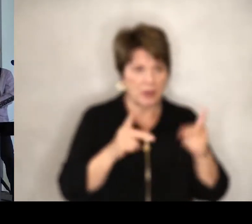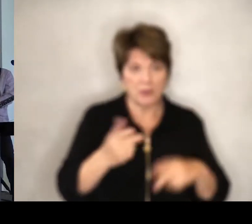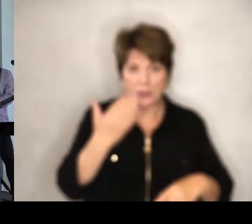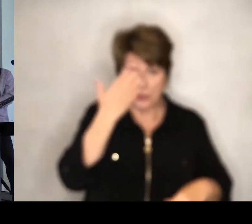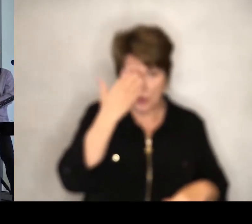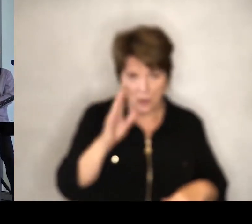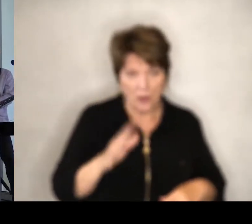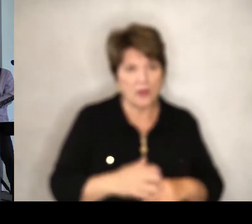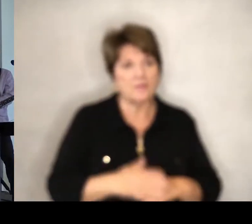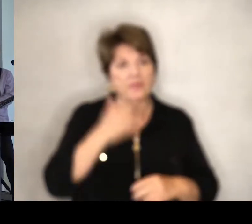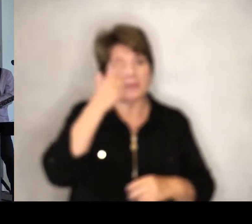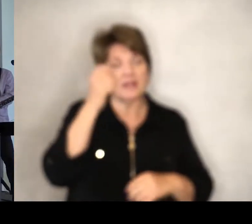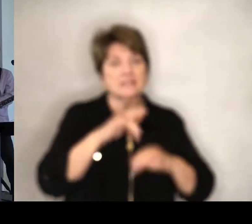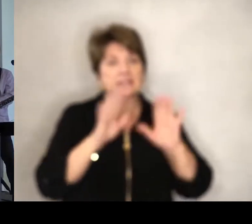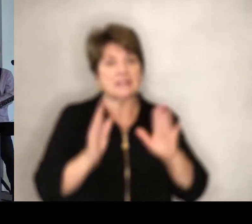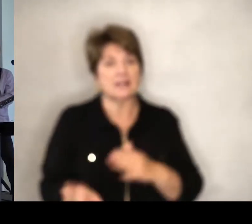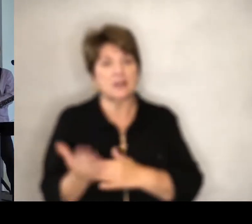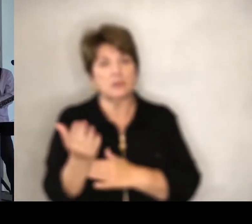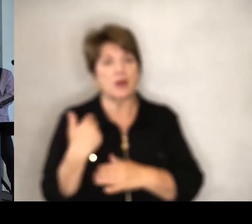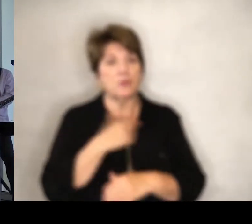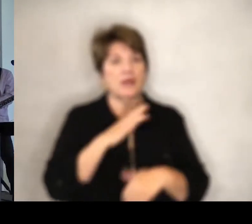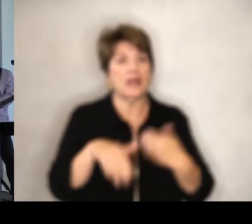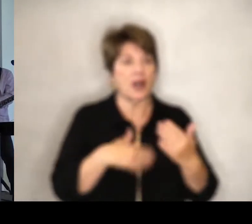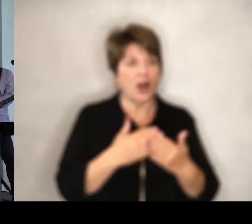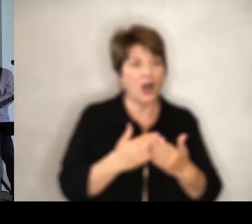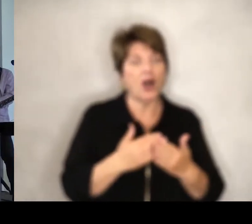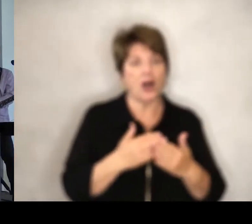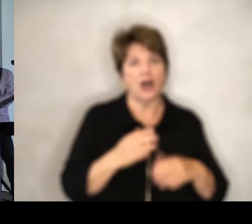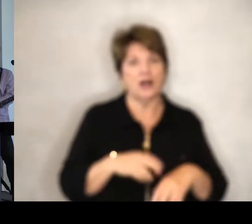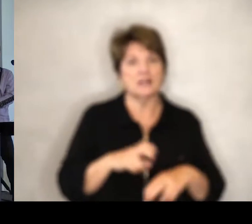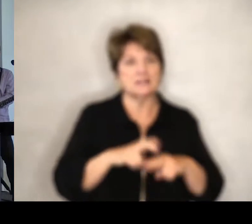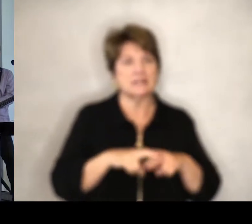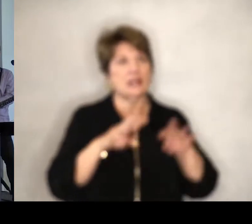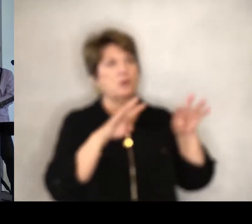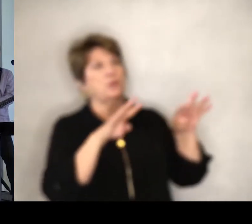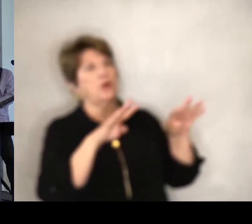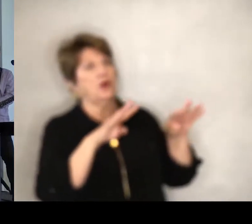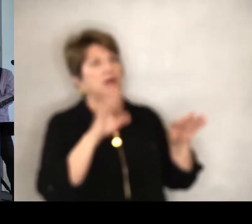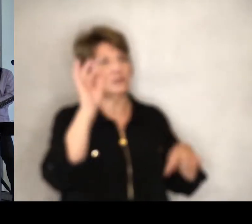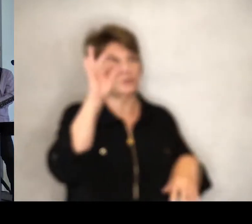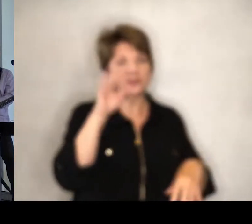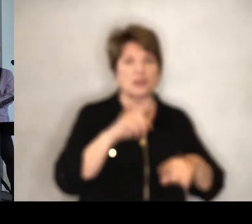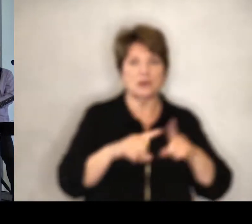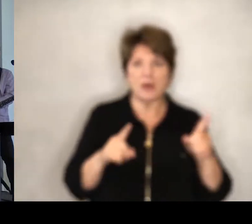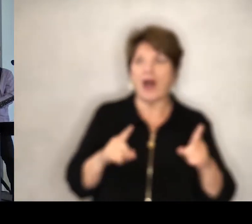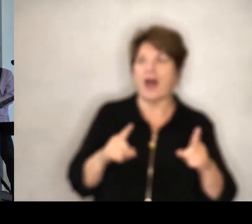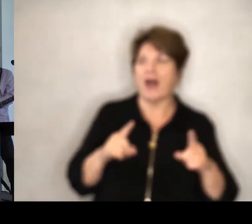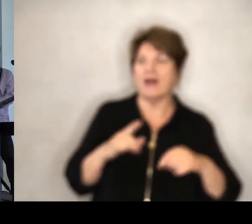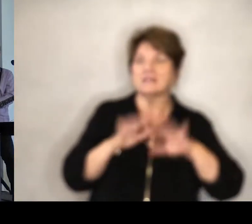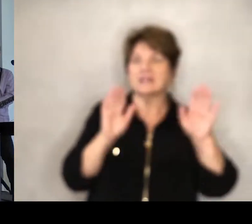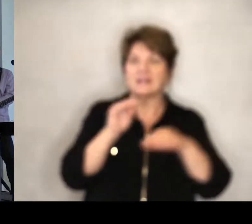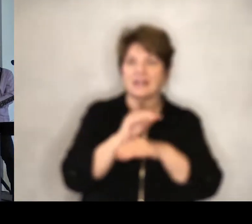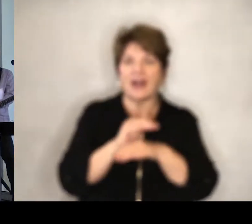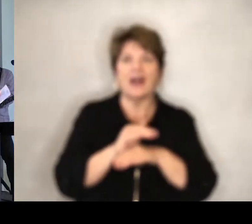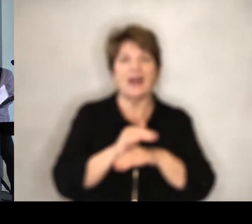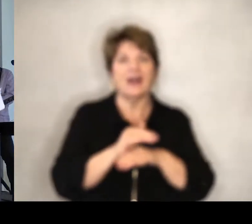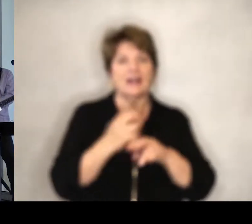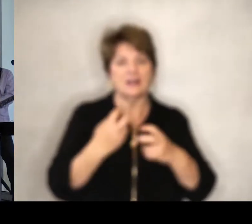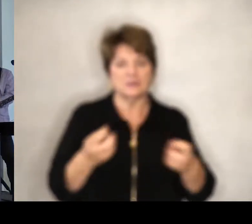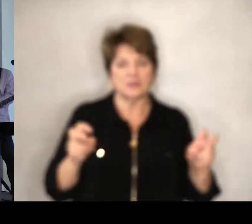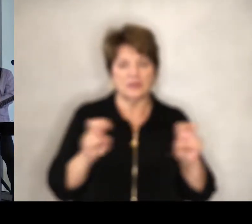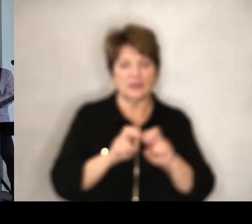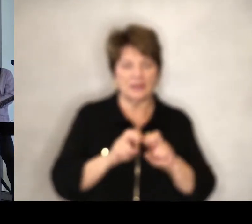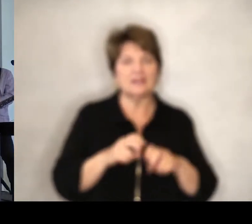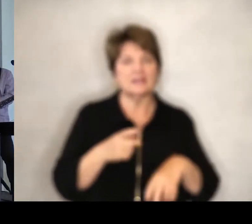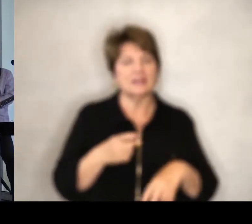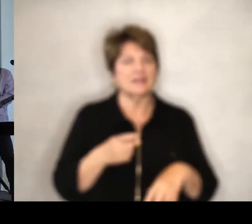don't know, because on Sunday mornings we're all seated looking forward, and on Sunday nights we'll be seated facing each other. And some of you said donuts and